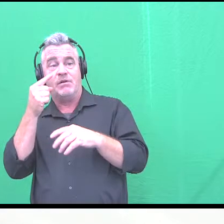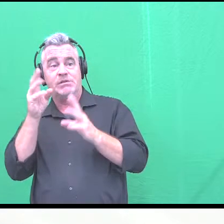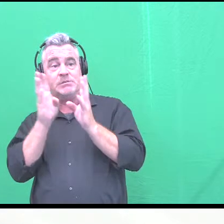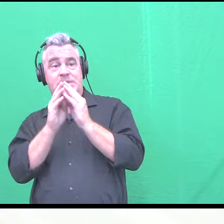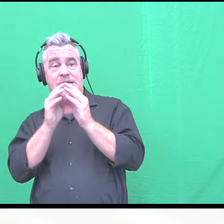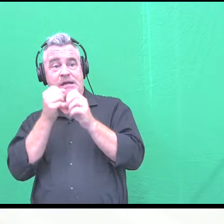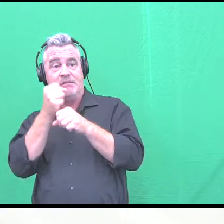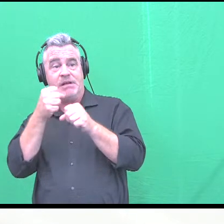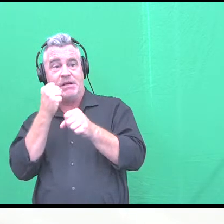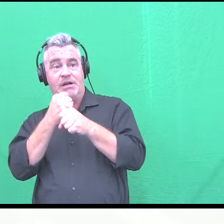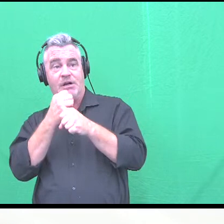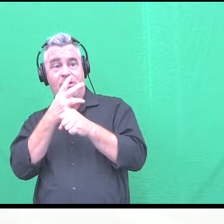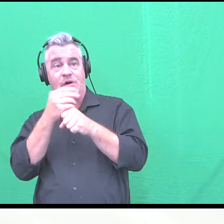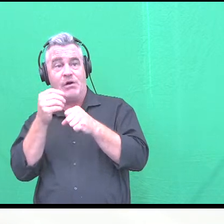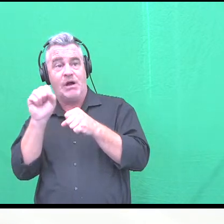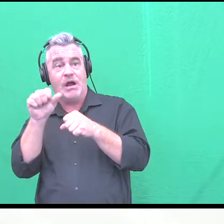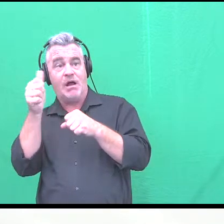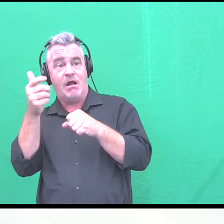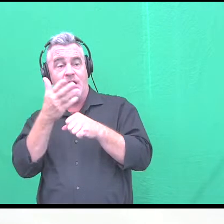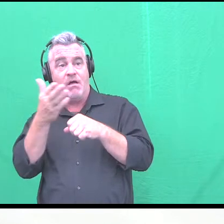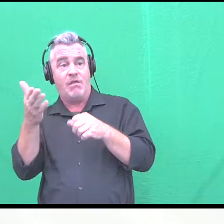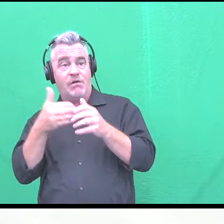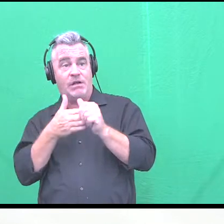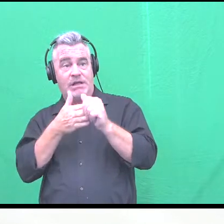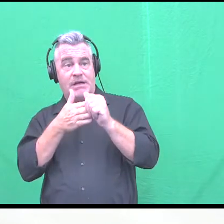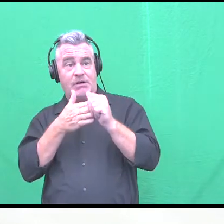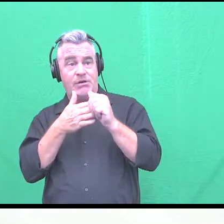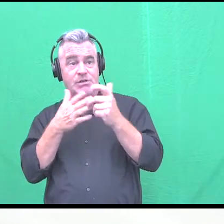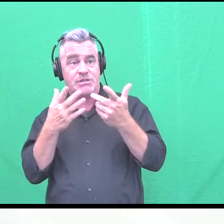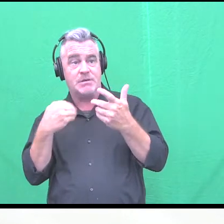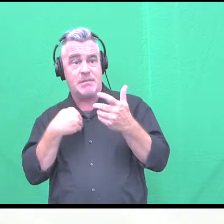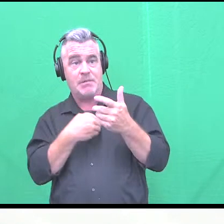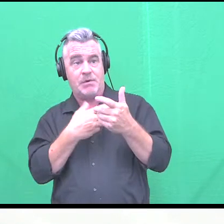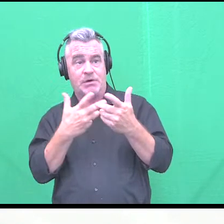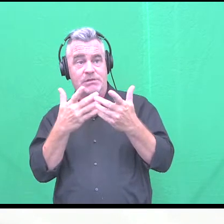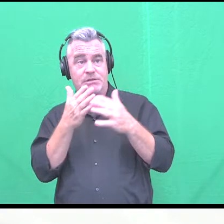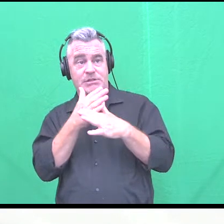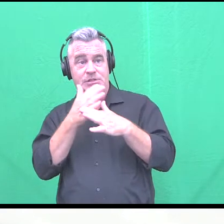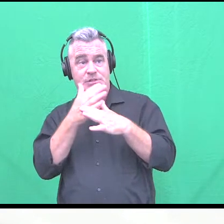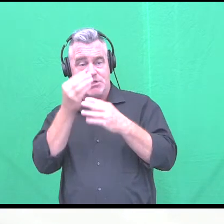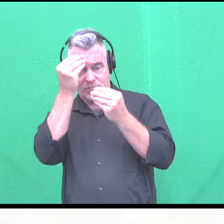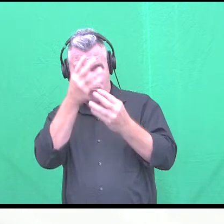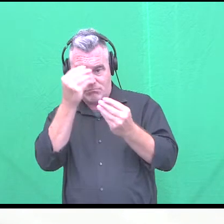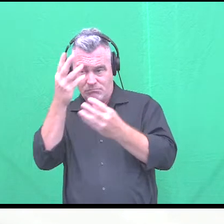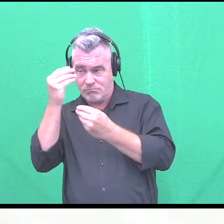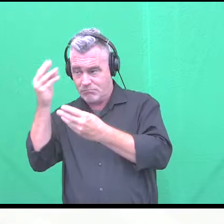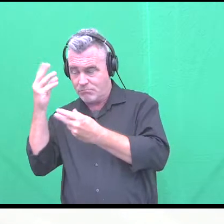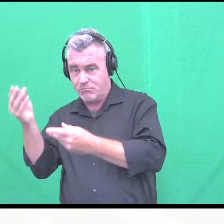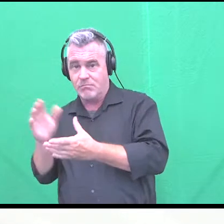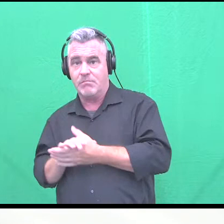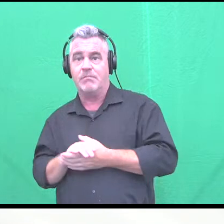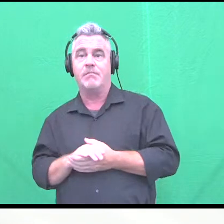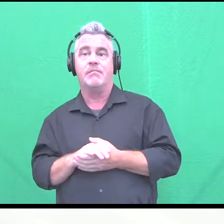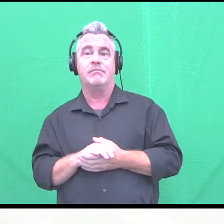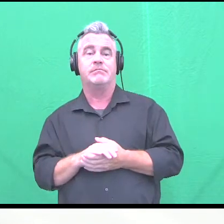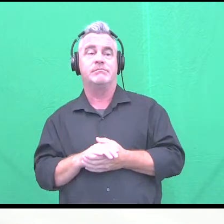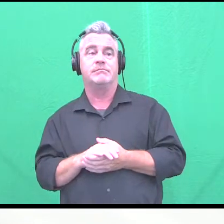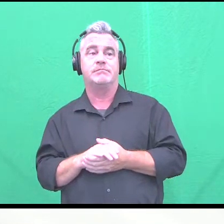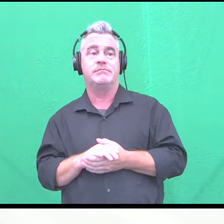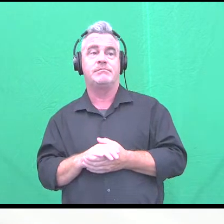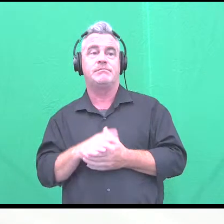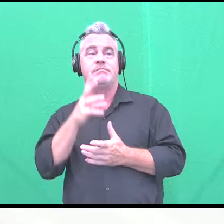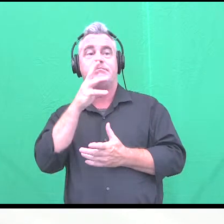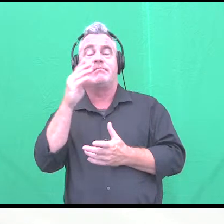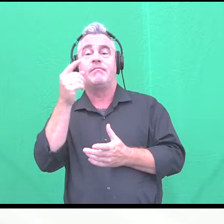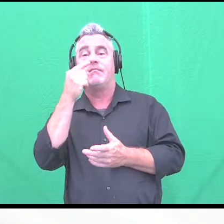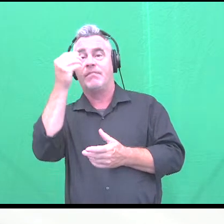our other leadership members to share information with the parents, to hear from them, and to have them bring